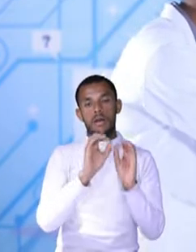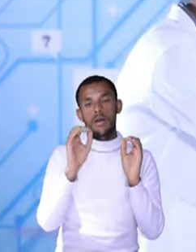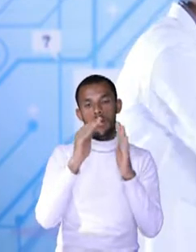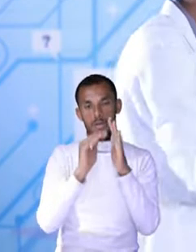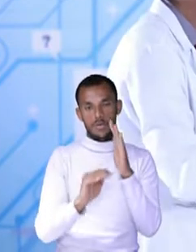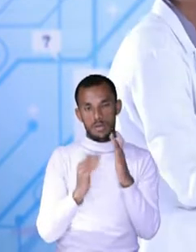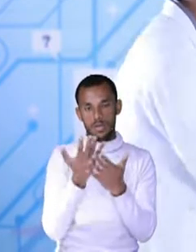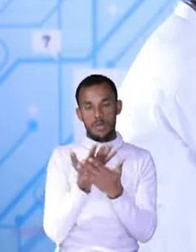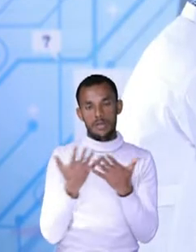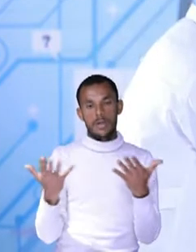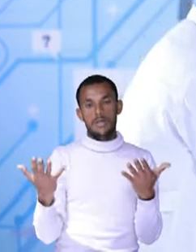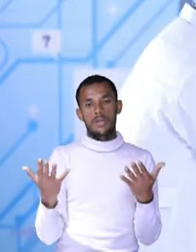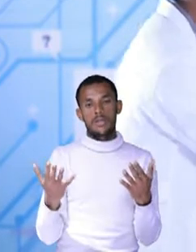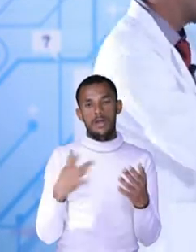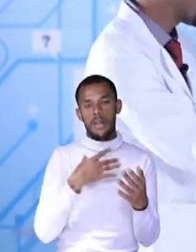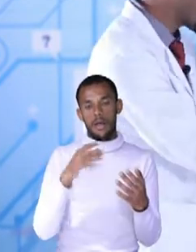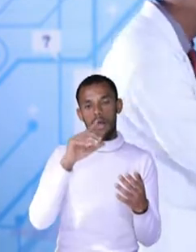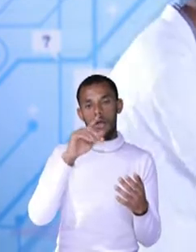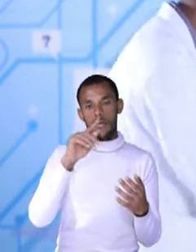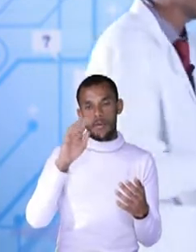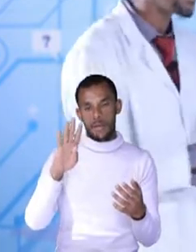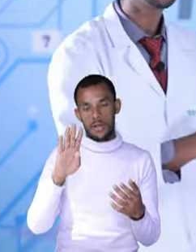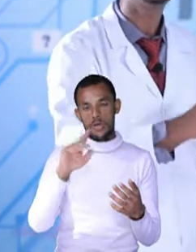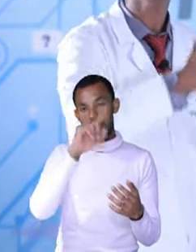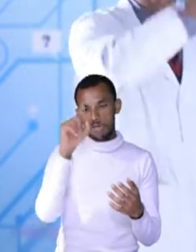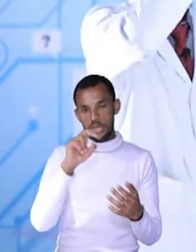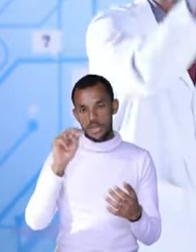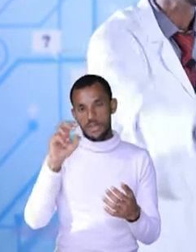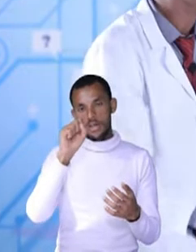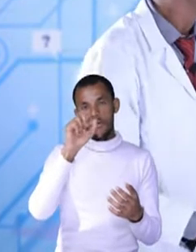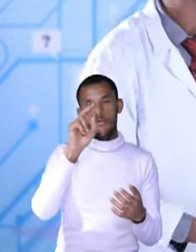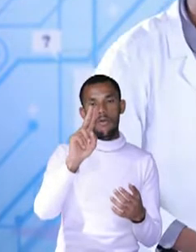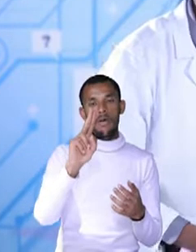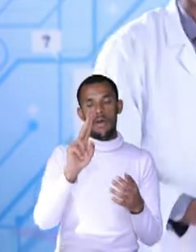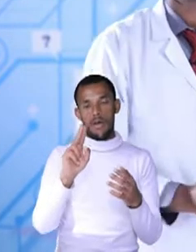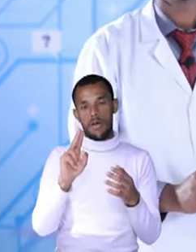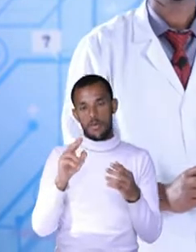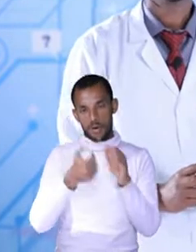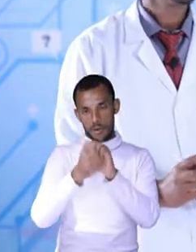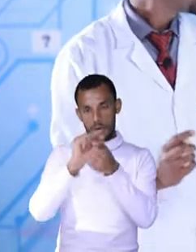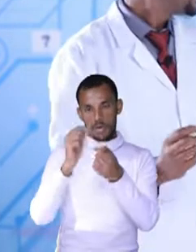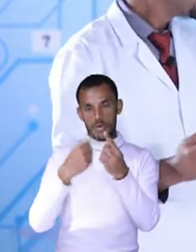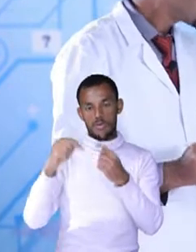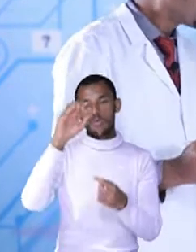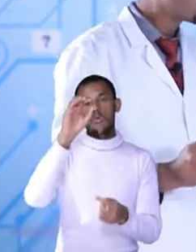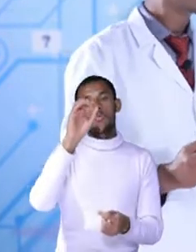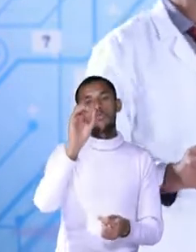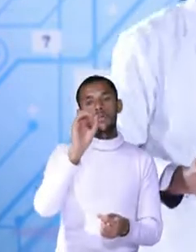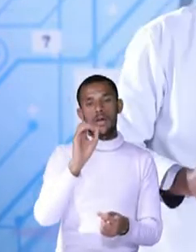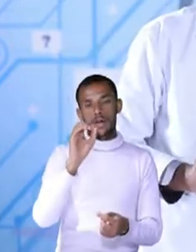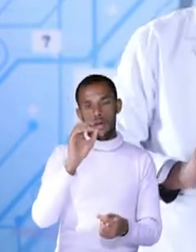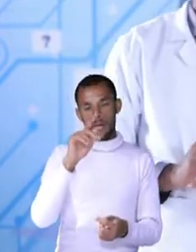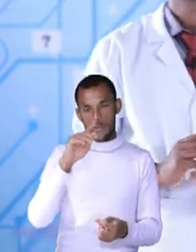Non-reduced substance like lead sulfide, like zinc sulfide, converted into oxide. Lead